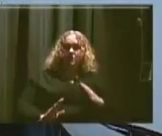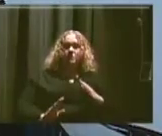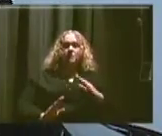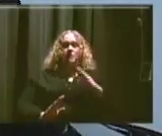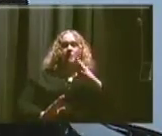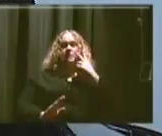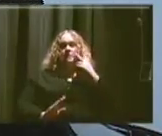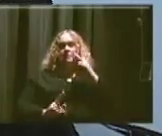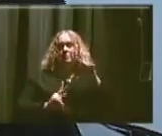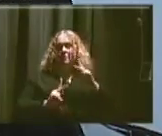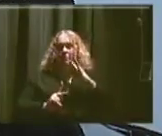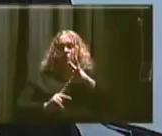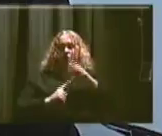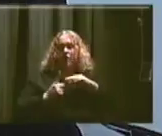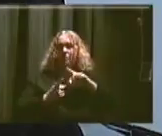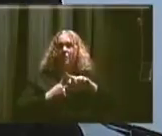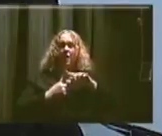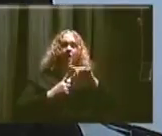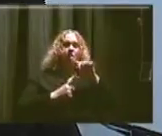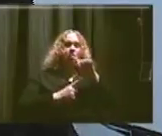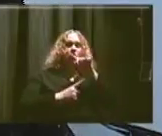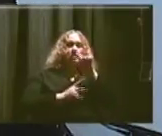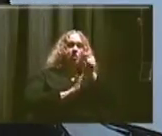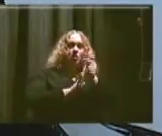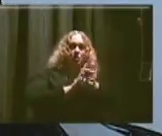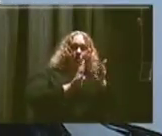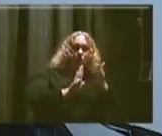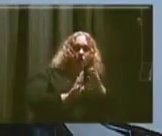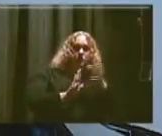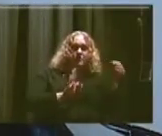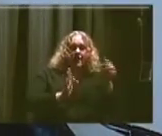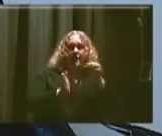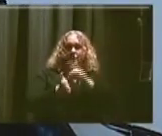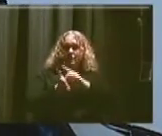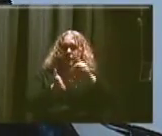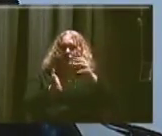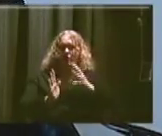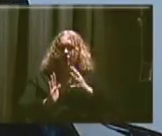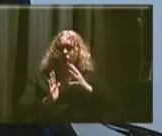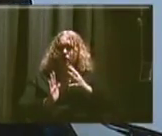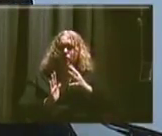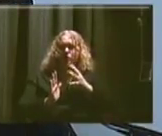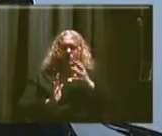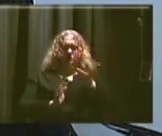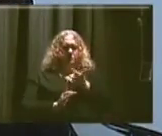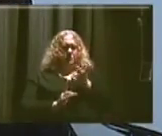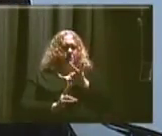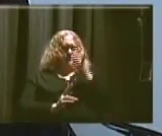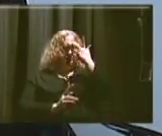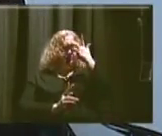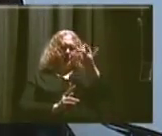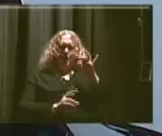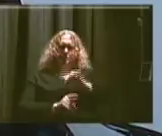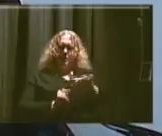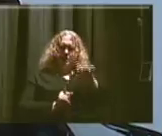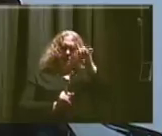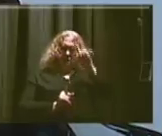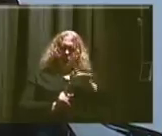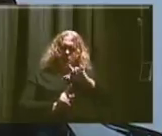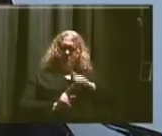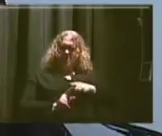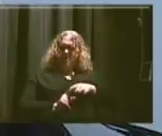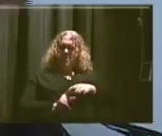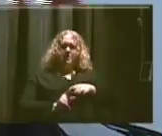smart people are, but sometimes I wonder, are we as smart as we think we are? And I think until we